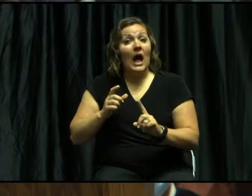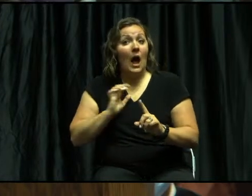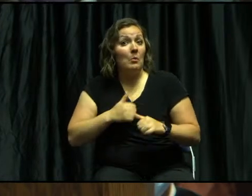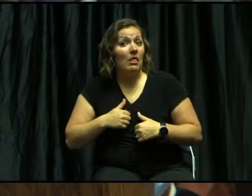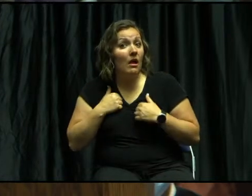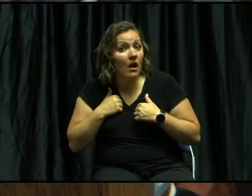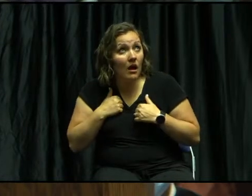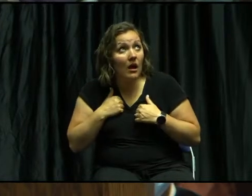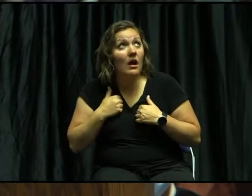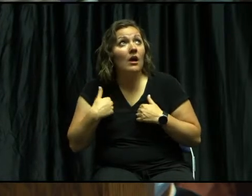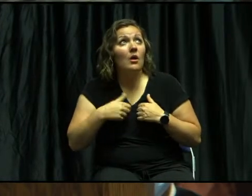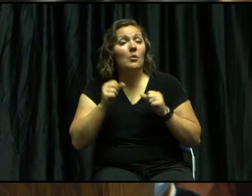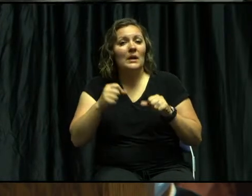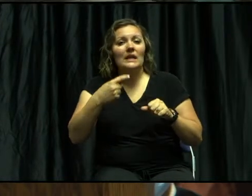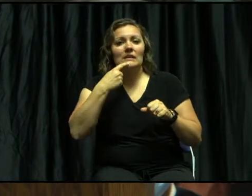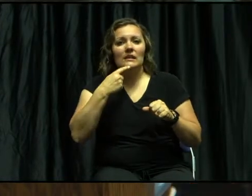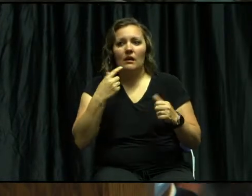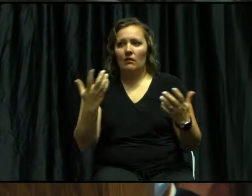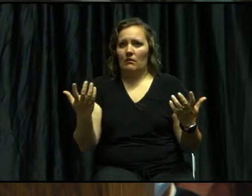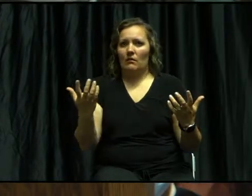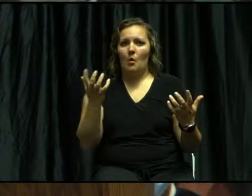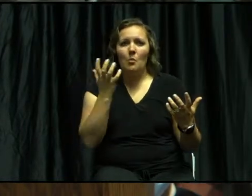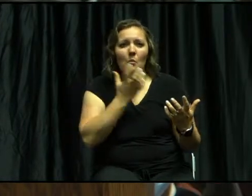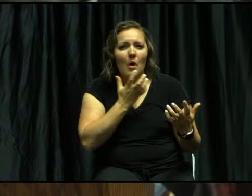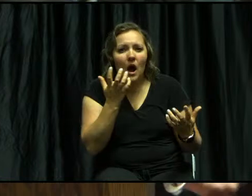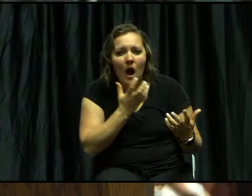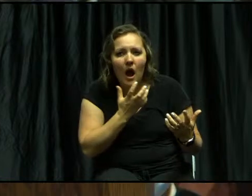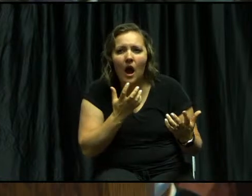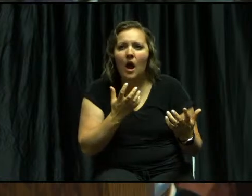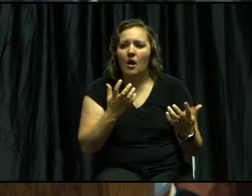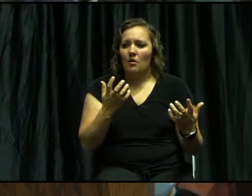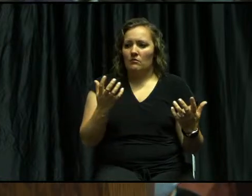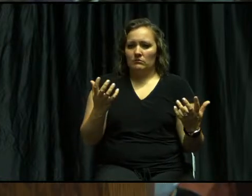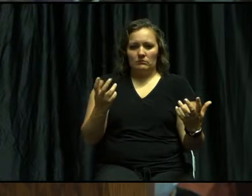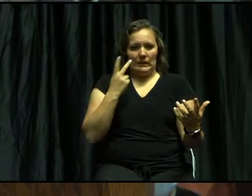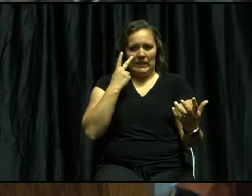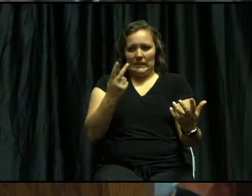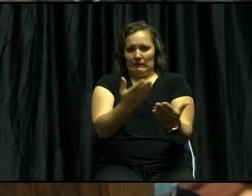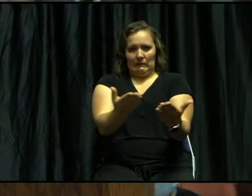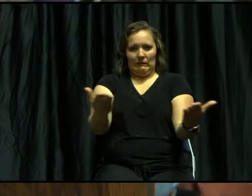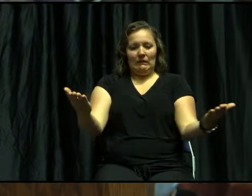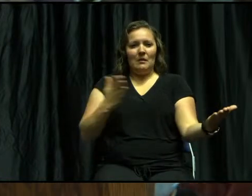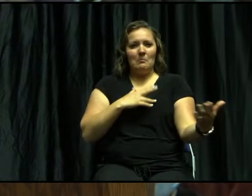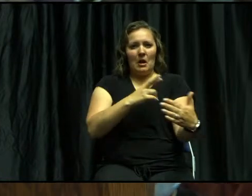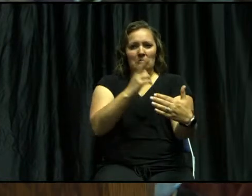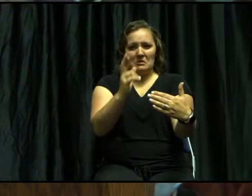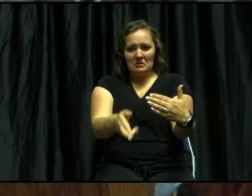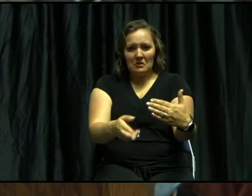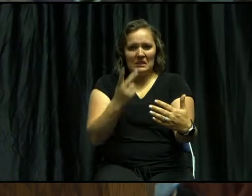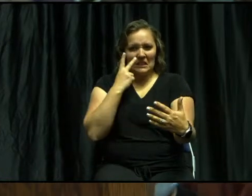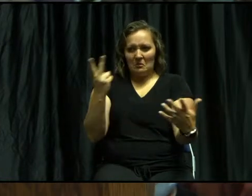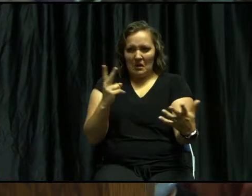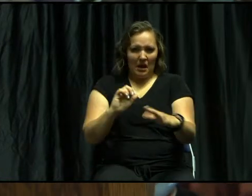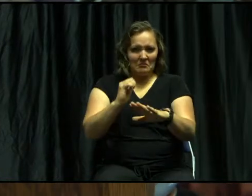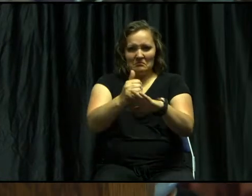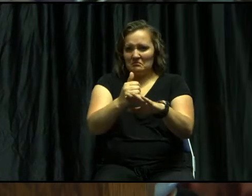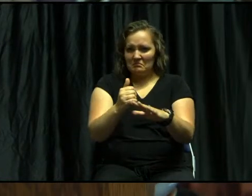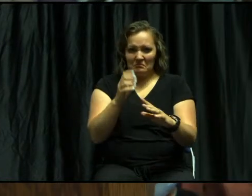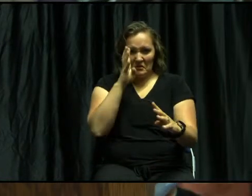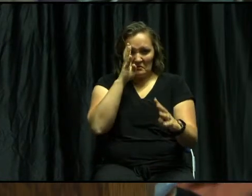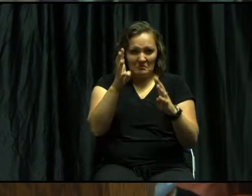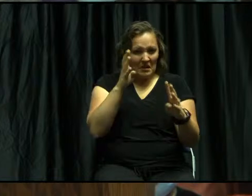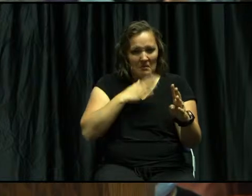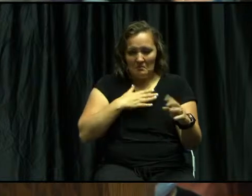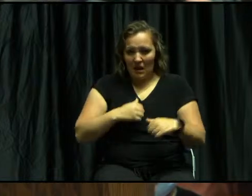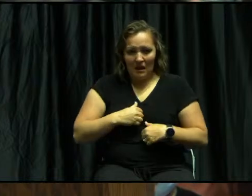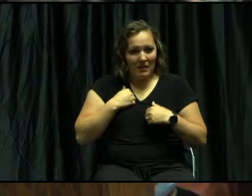lives, we can say, wow, look at my results. Look at what I've created in my life. It's